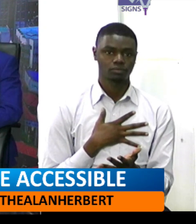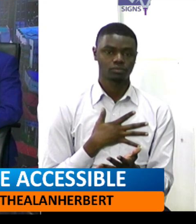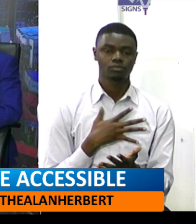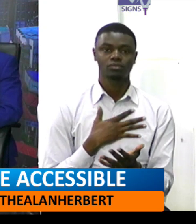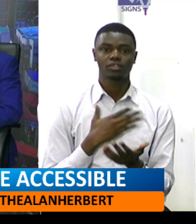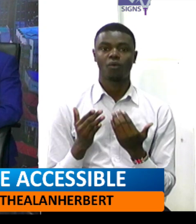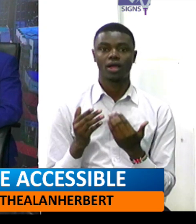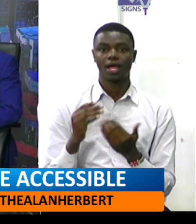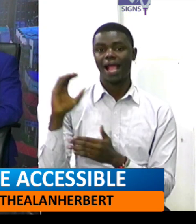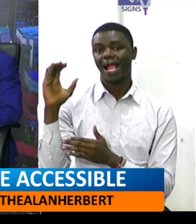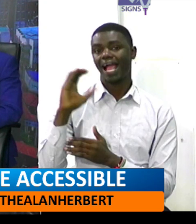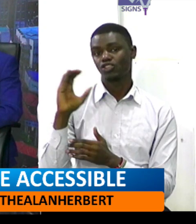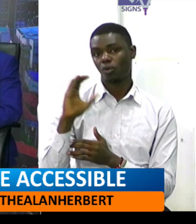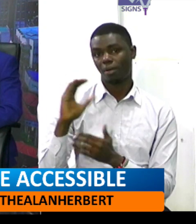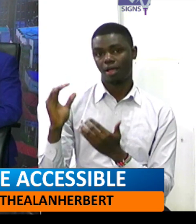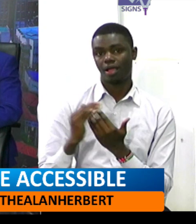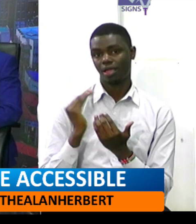care service,